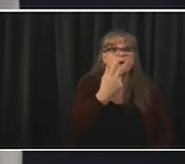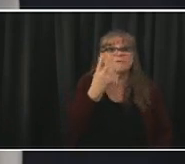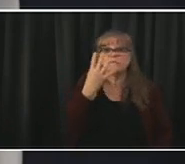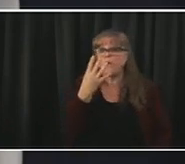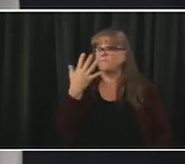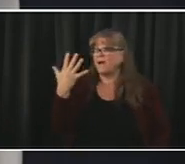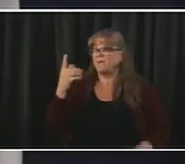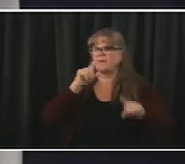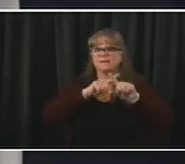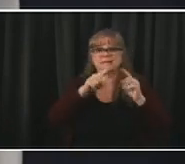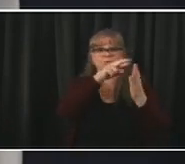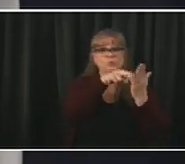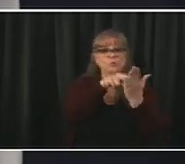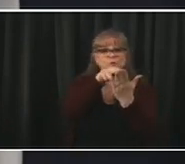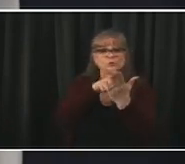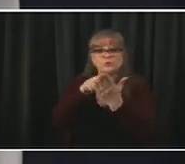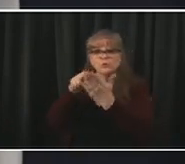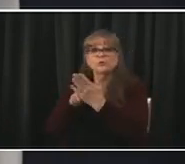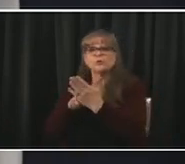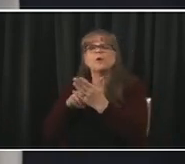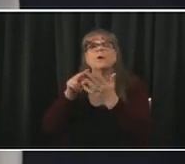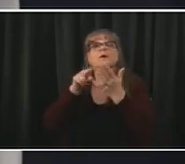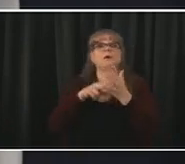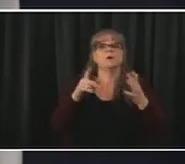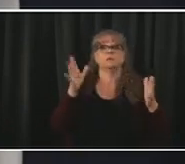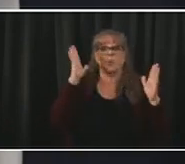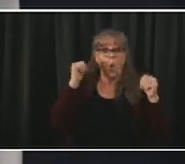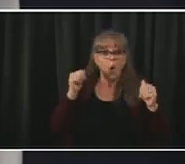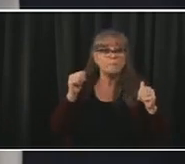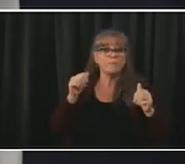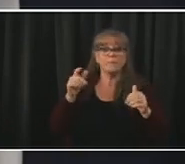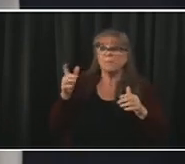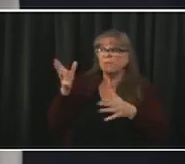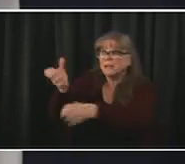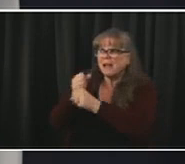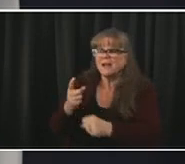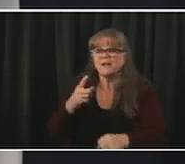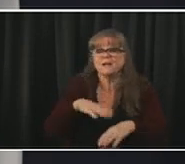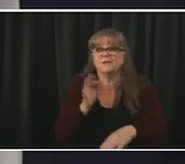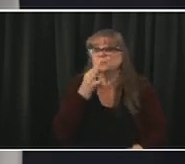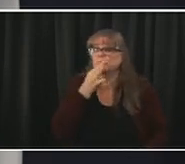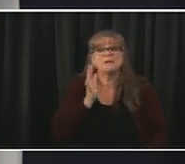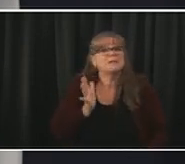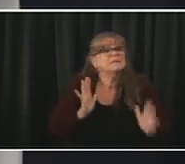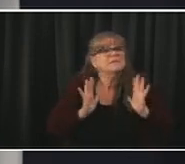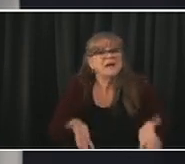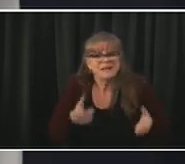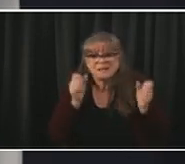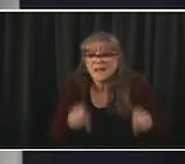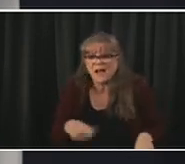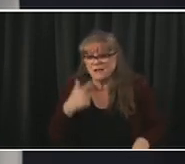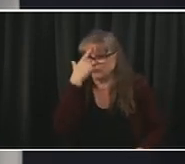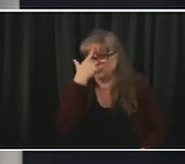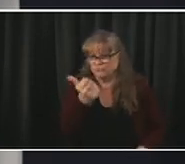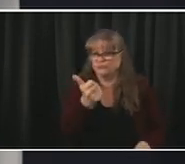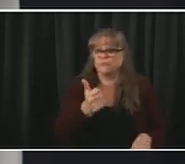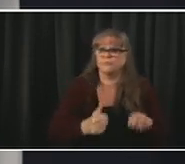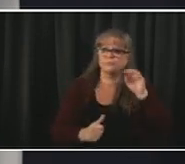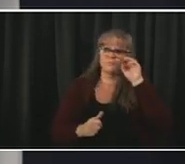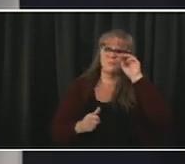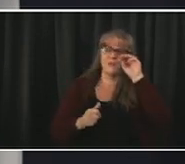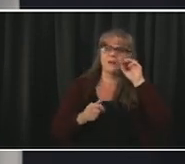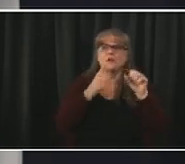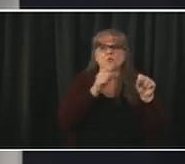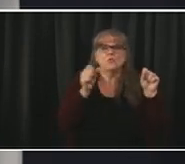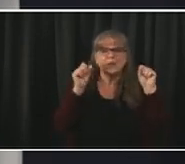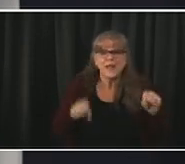You're still going to be up even if you don't sign up because you're on, Kaiser knows you exist or Centura or somebody knows you're out there. But you're absolutely welcome